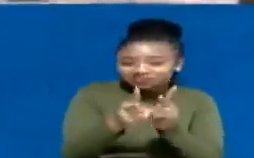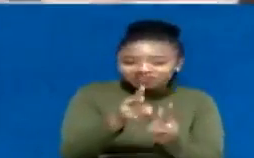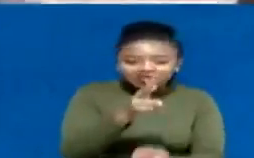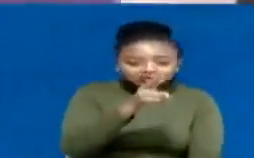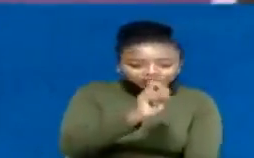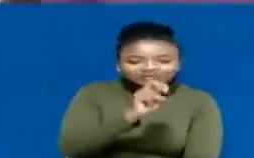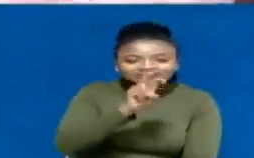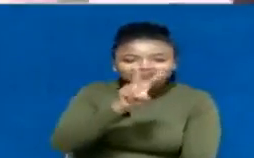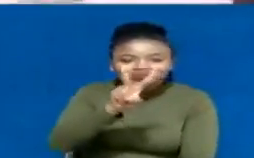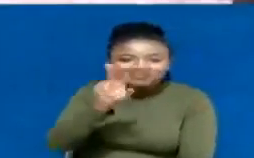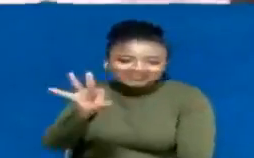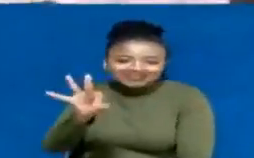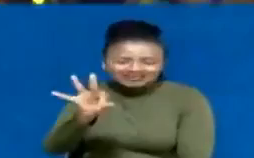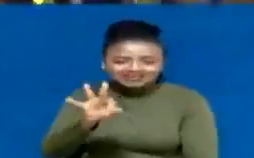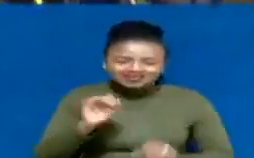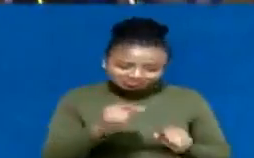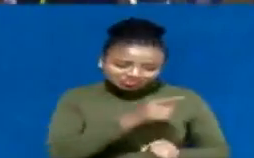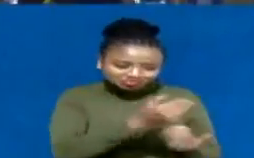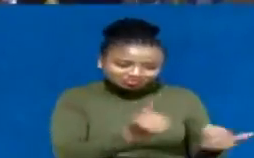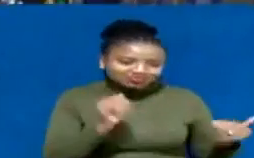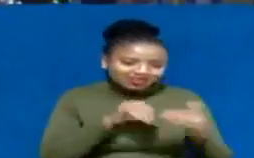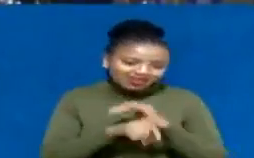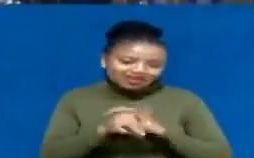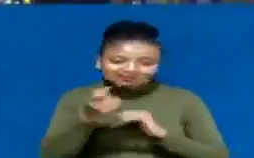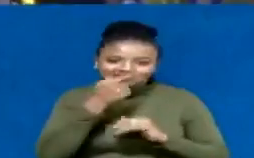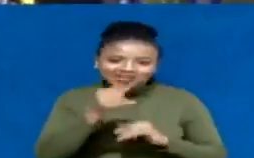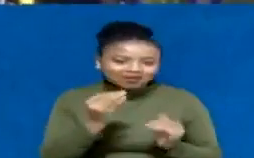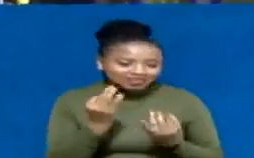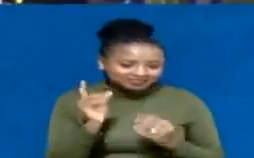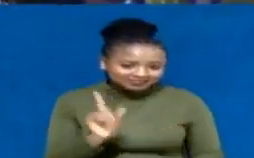and ensure access to child-friendly bilharzia drugs that are